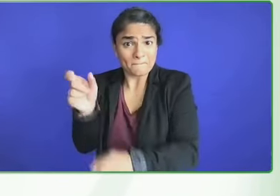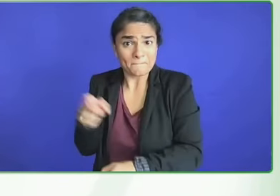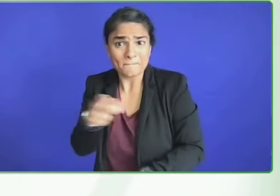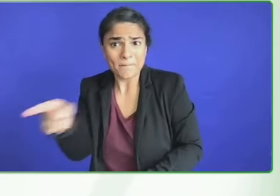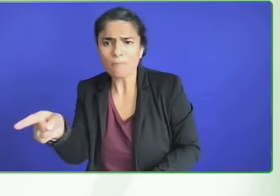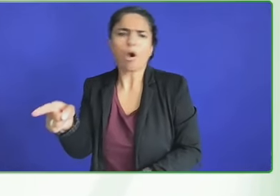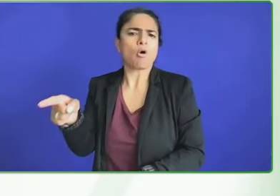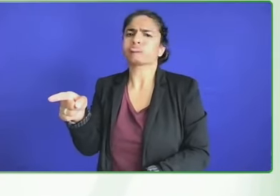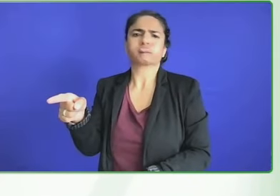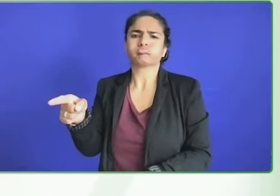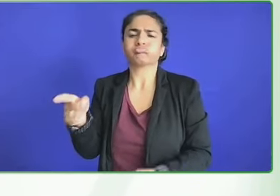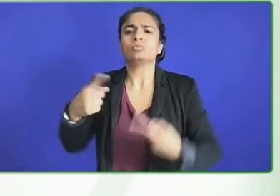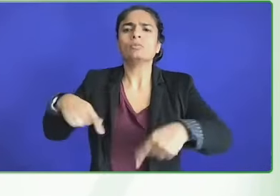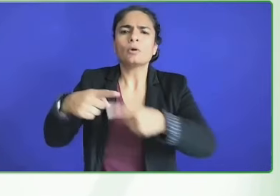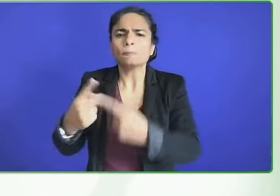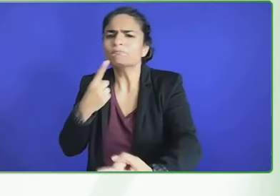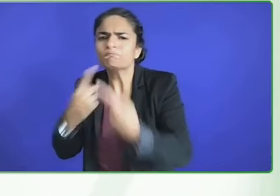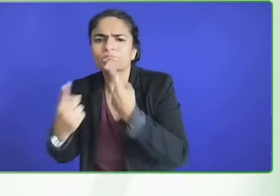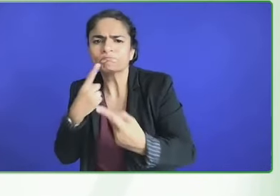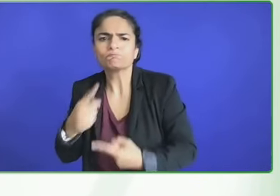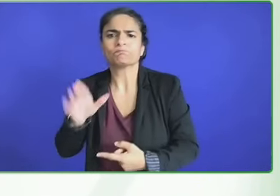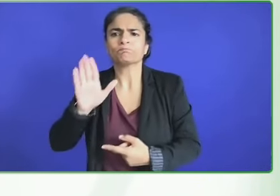going backwards,